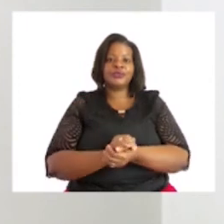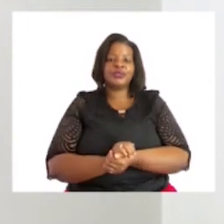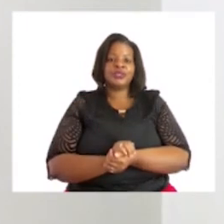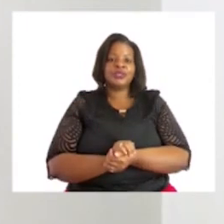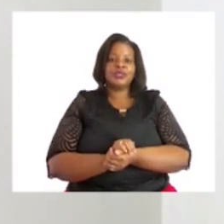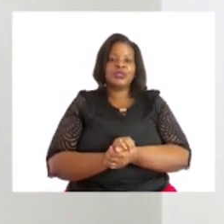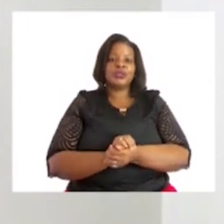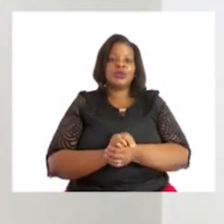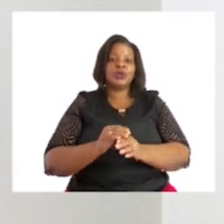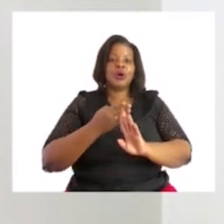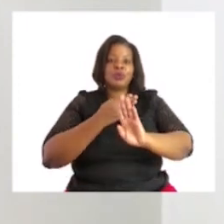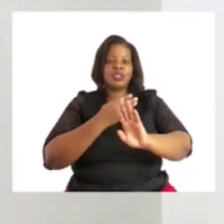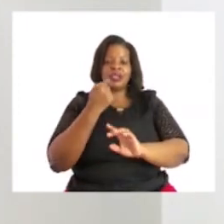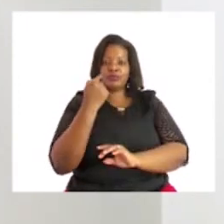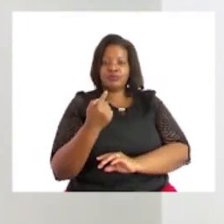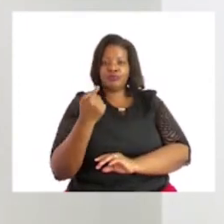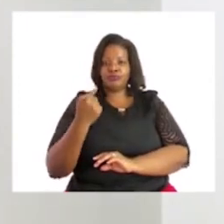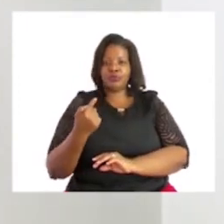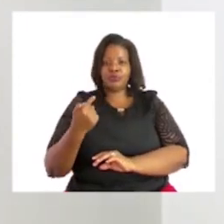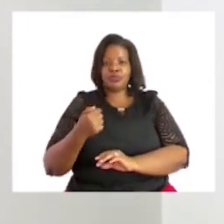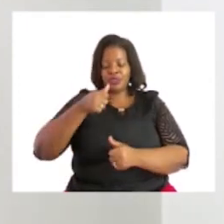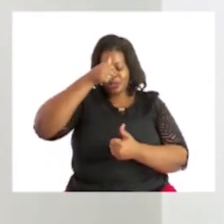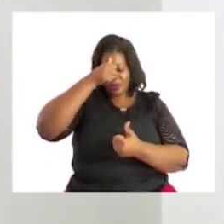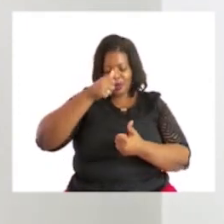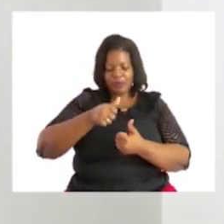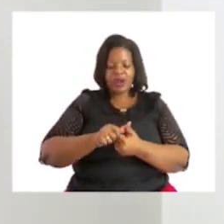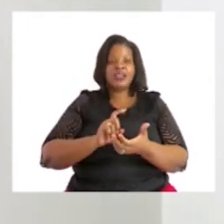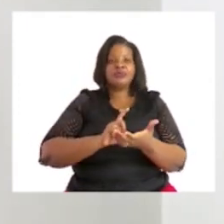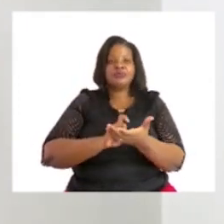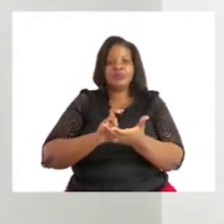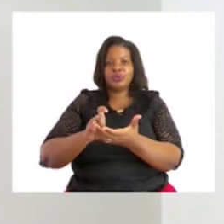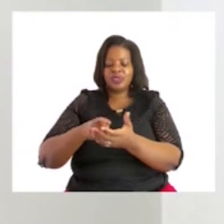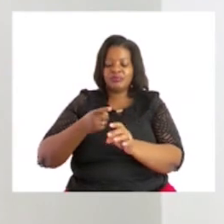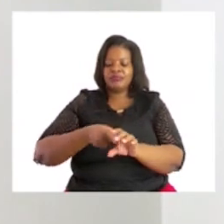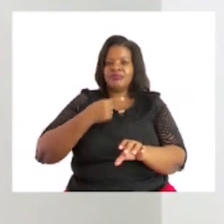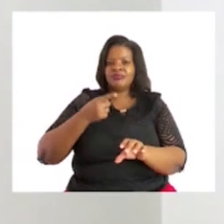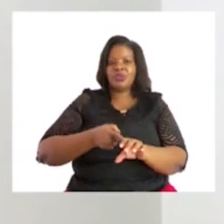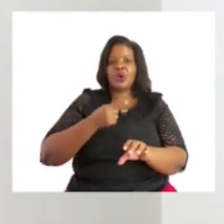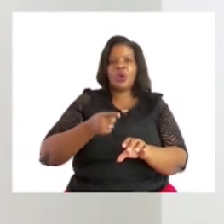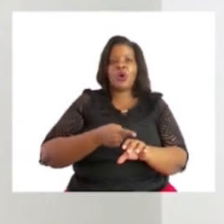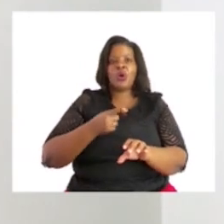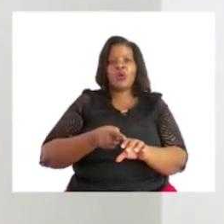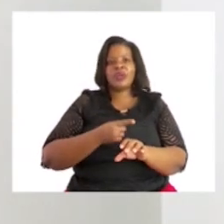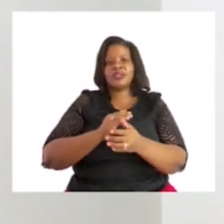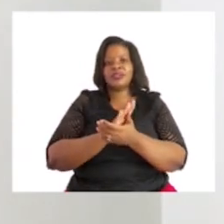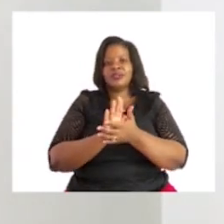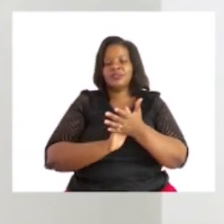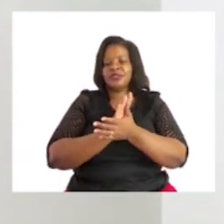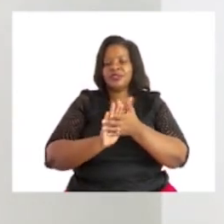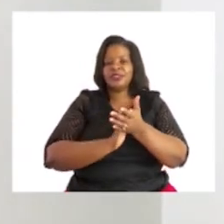safe. Remember to sanitize all the time and